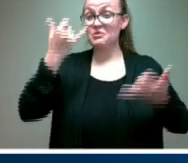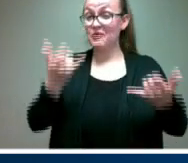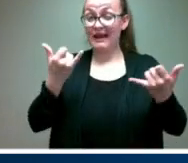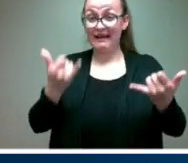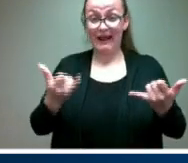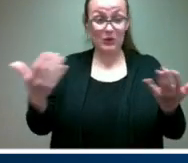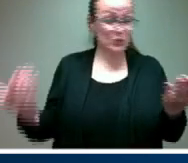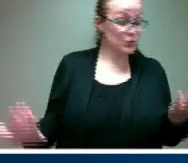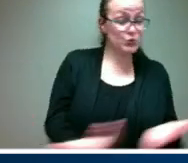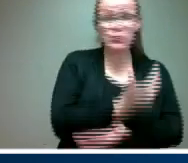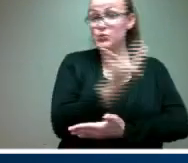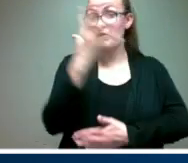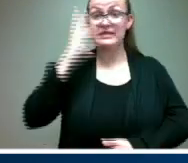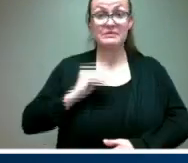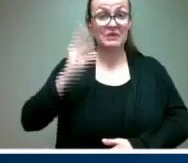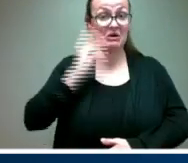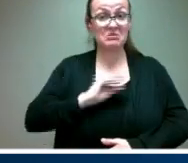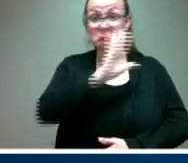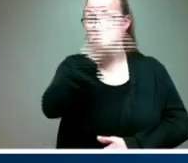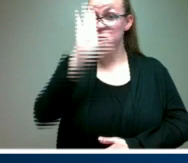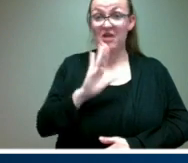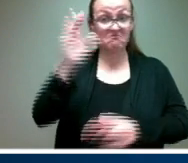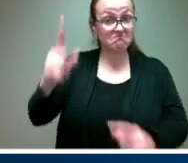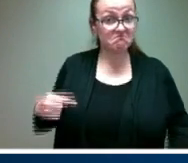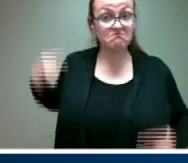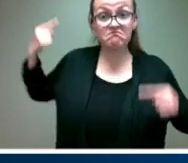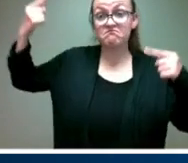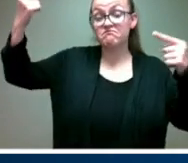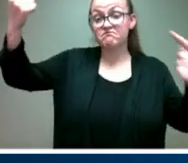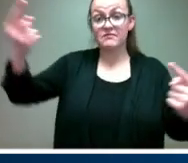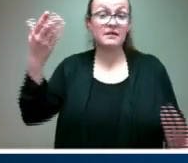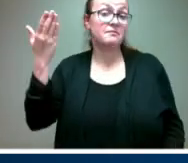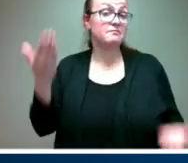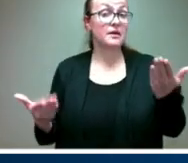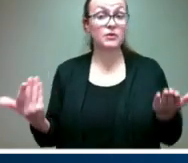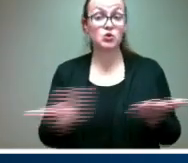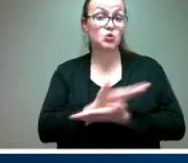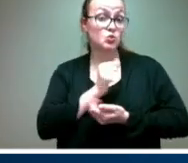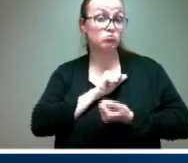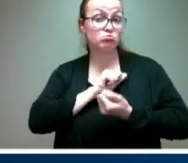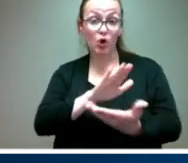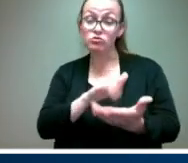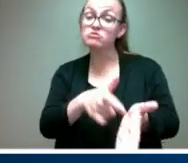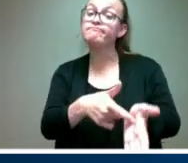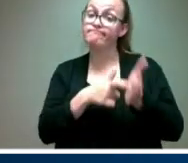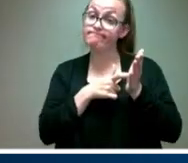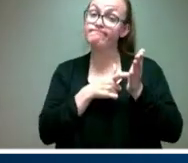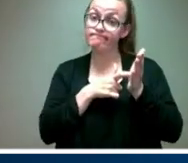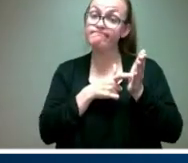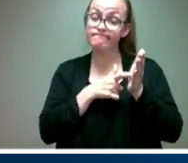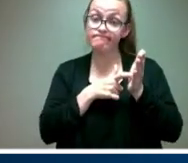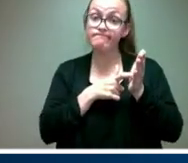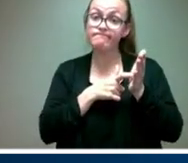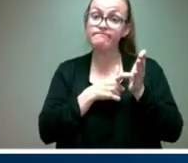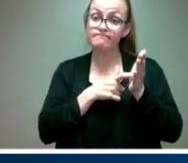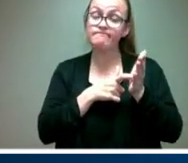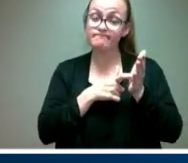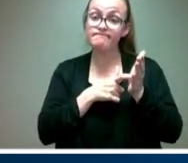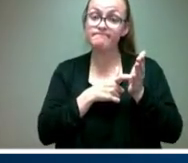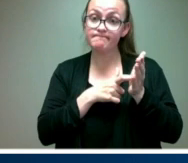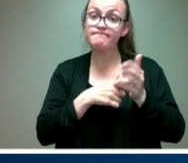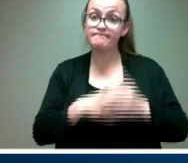and we may have to do things that we've not done before in an educational platform. And we're committed to that.